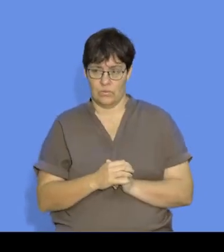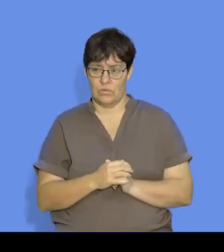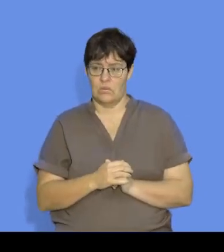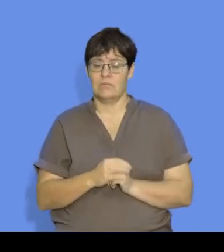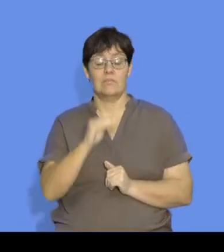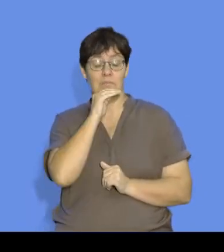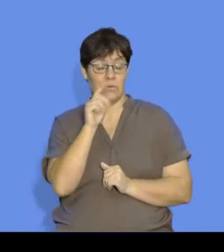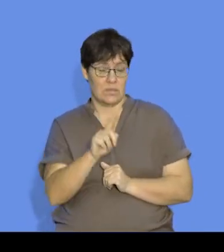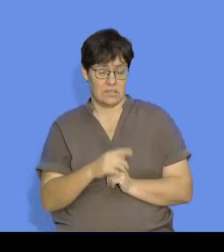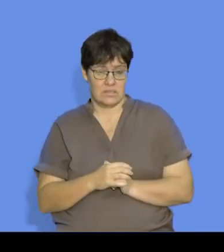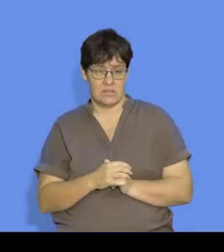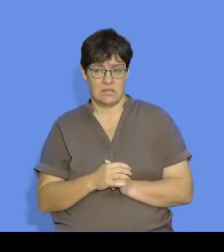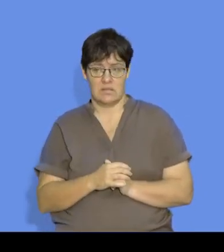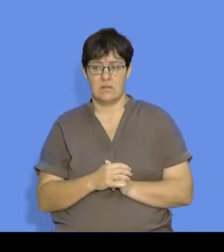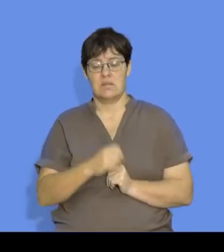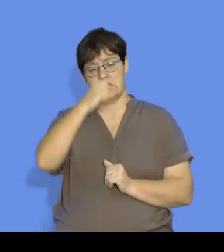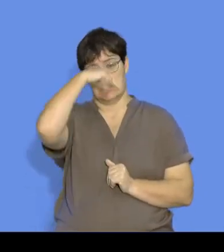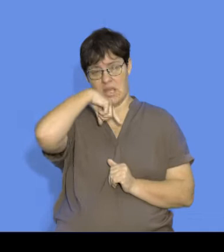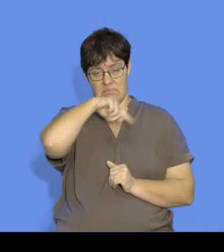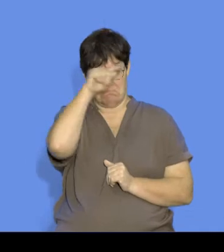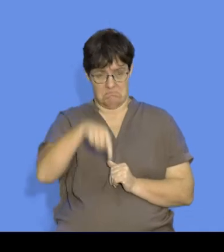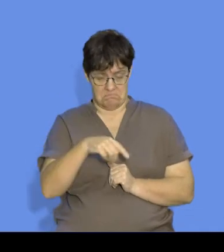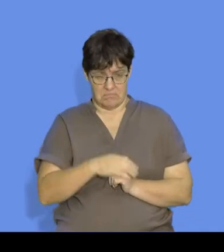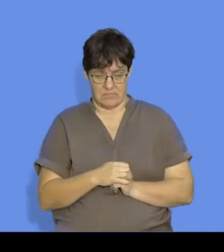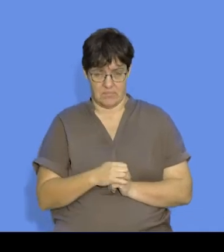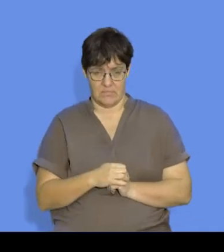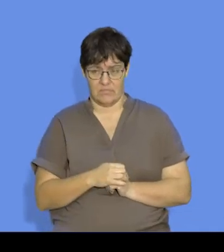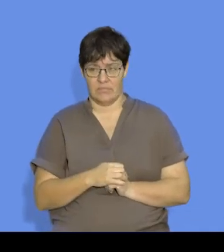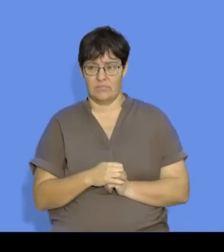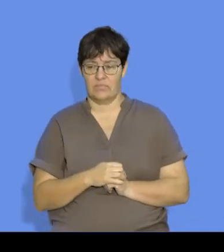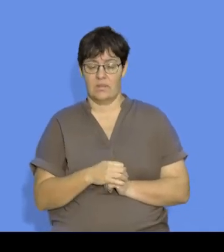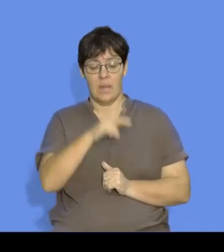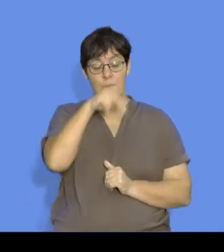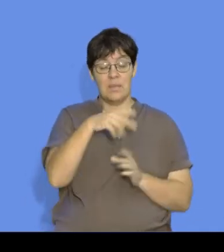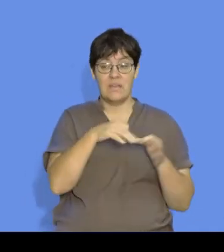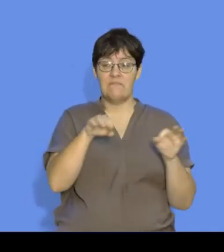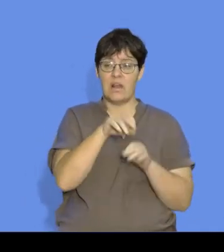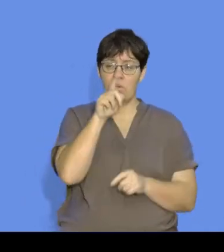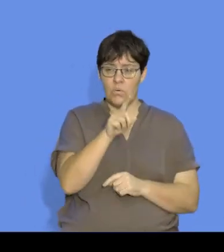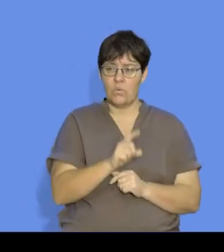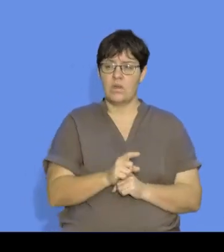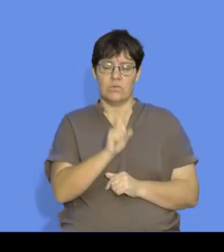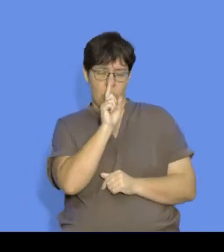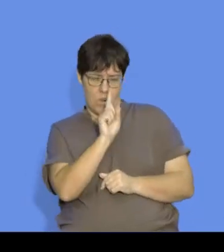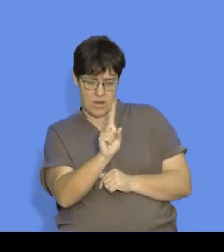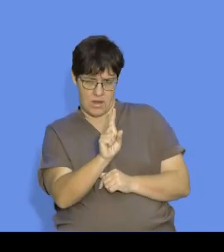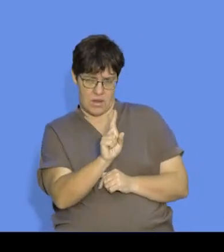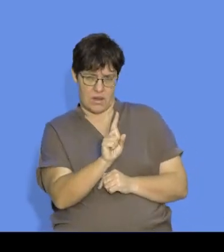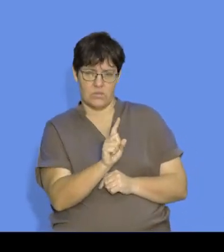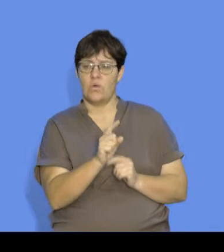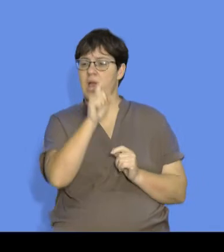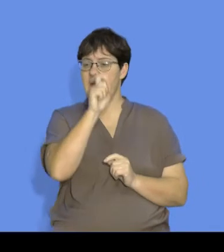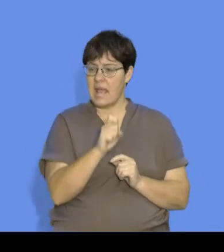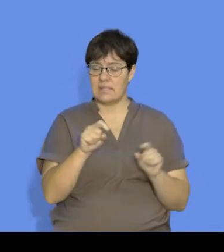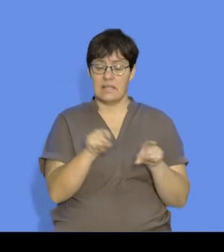which simply means that this is a sad face, right? And then my p value is 1, so meaning